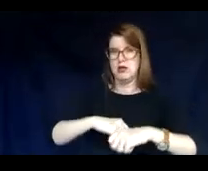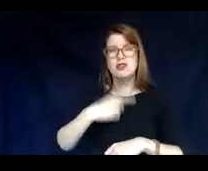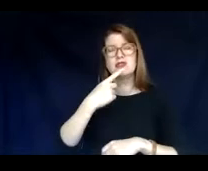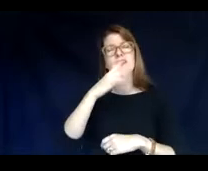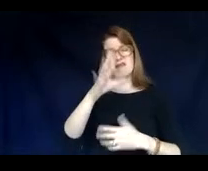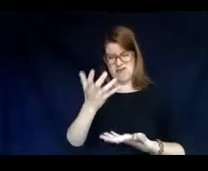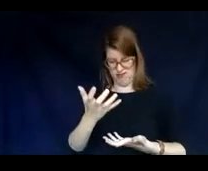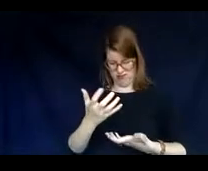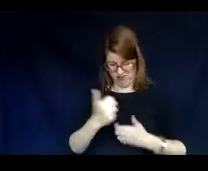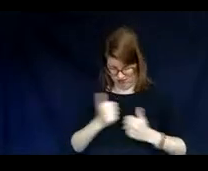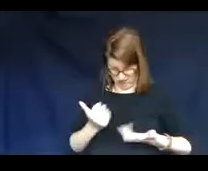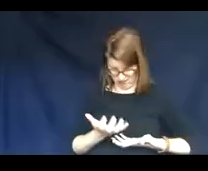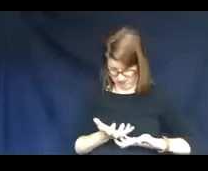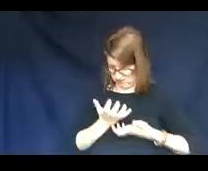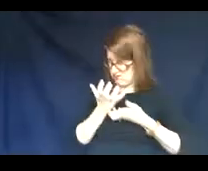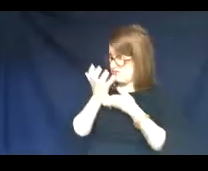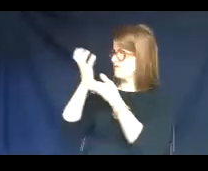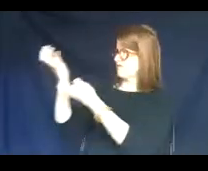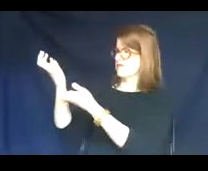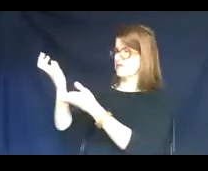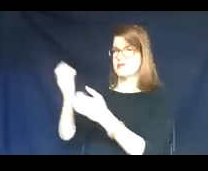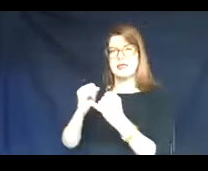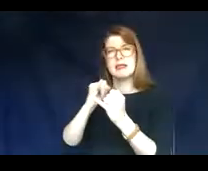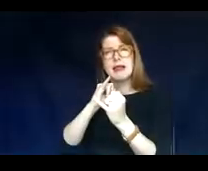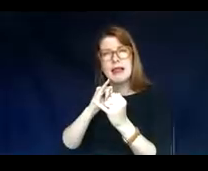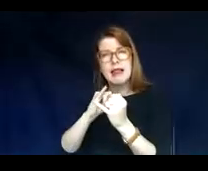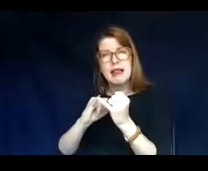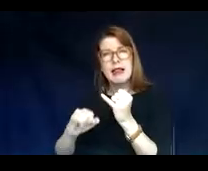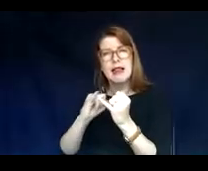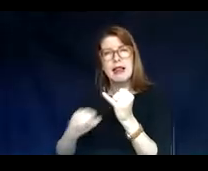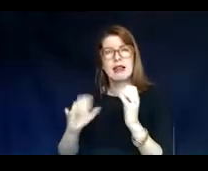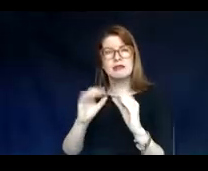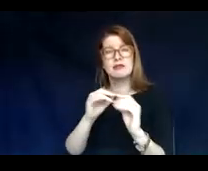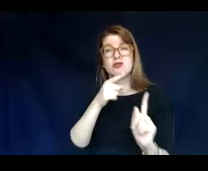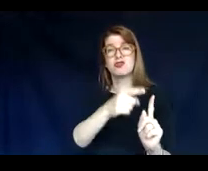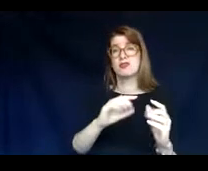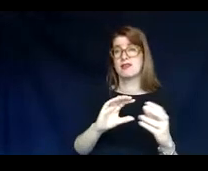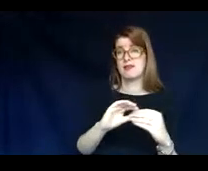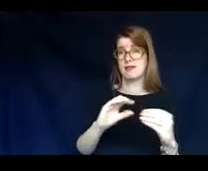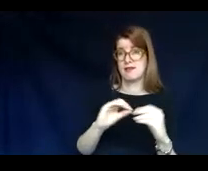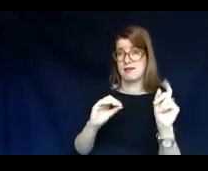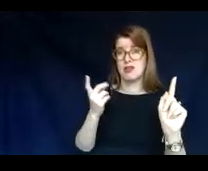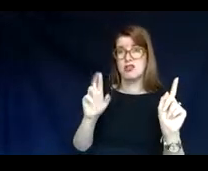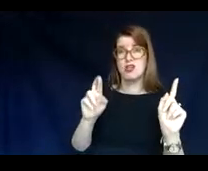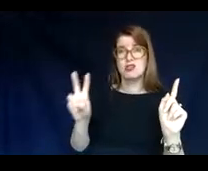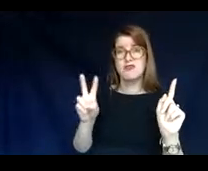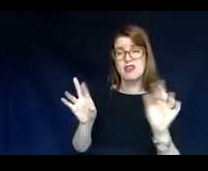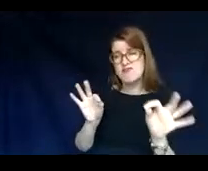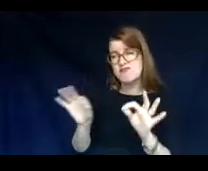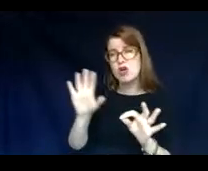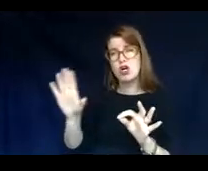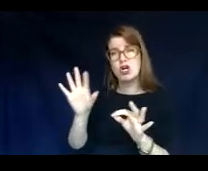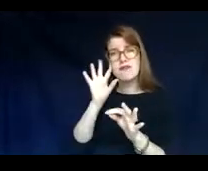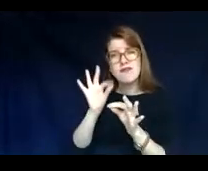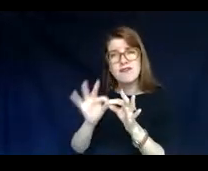him. As we were at the end of our patient-client relationship, she expressed to me her faith in God and